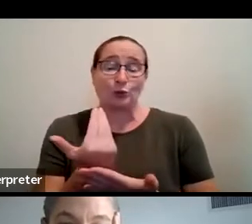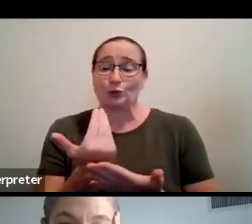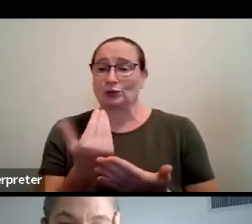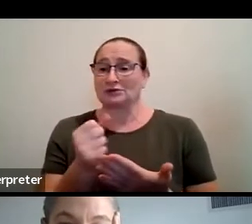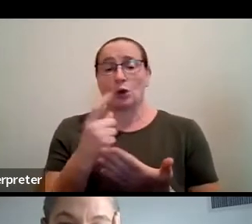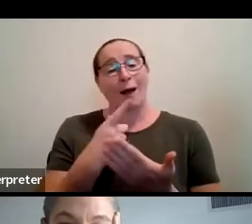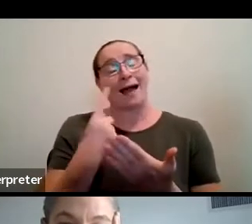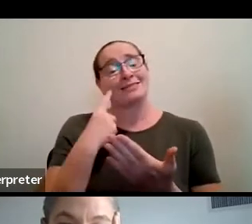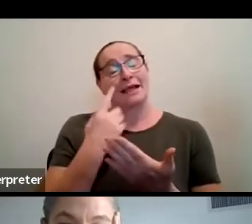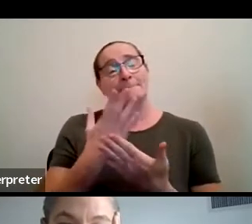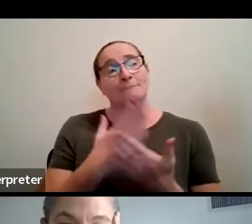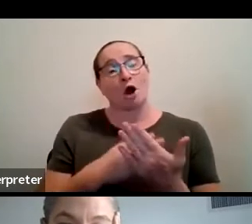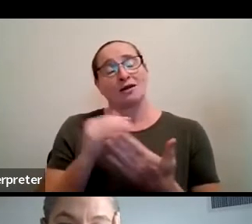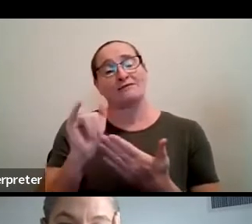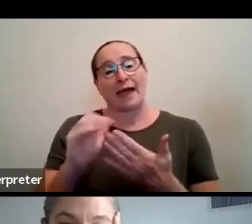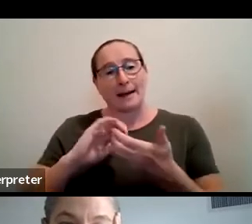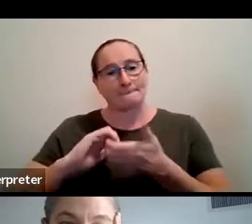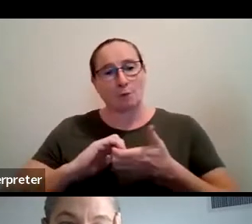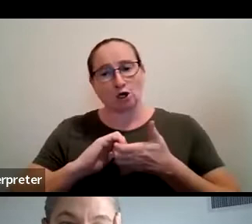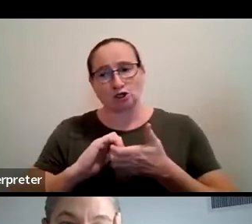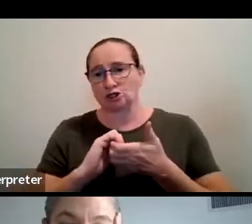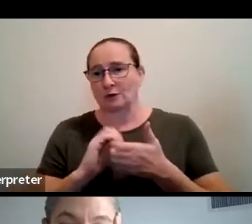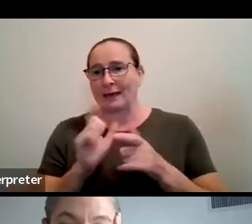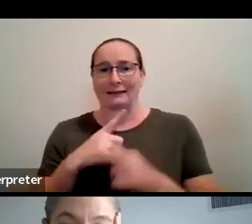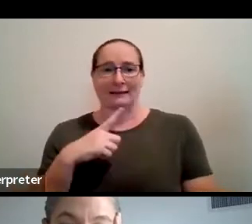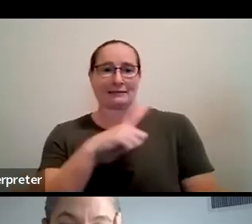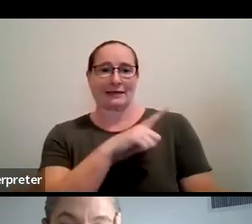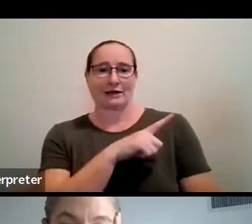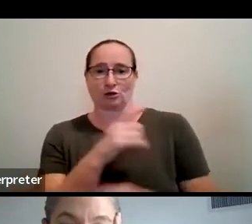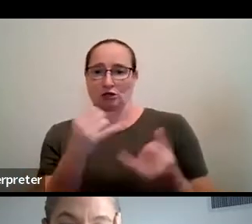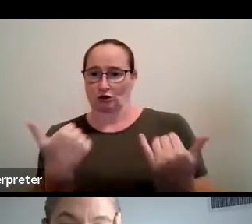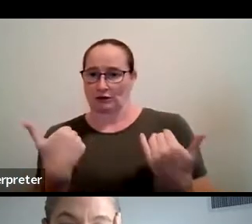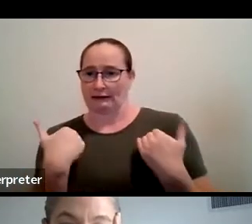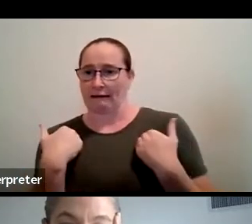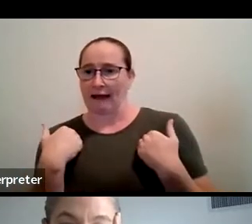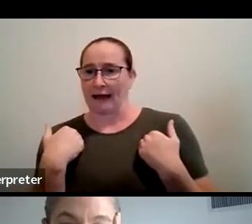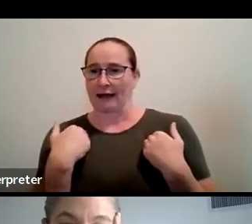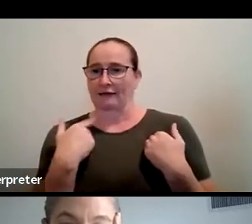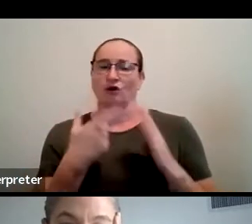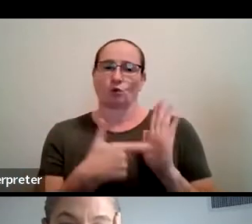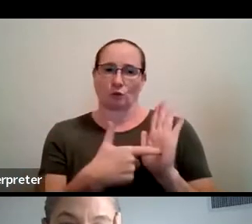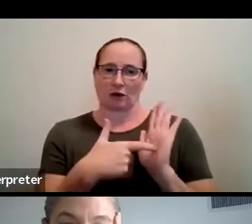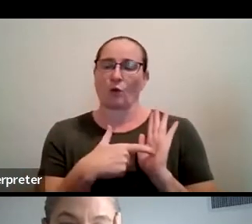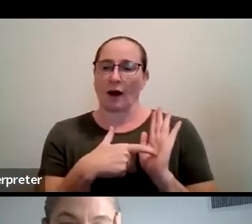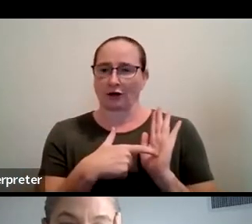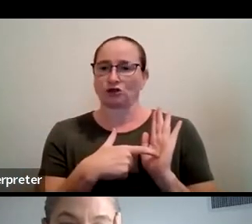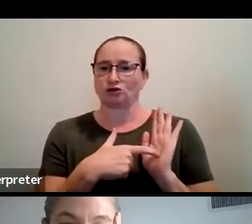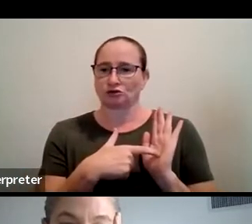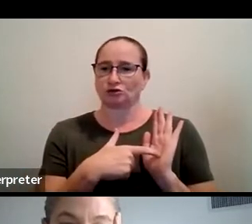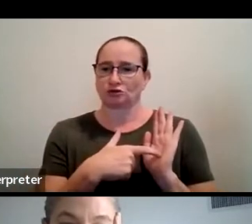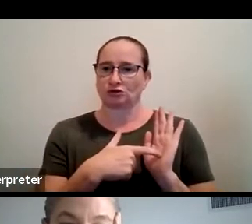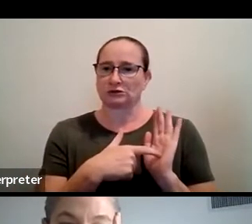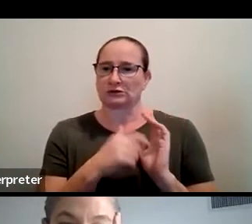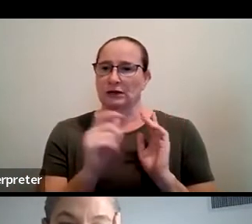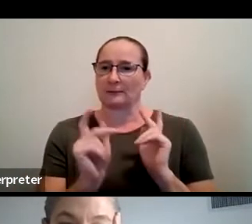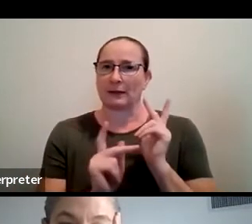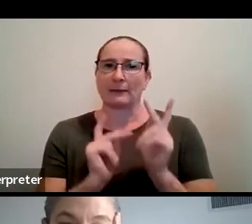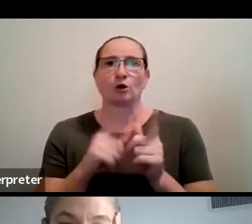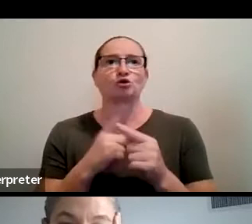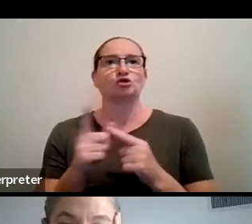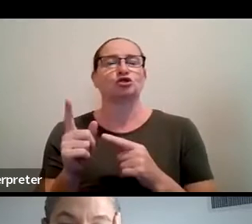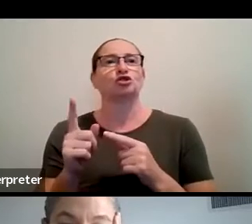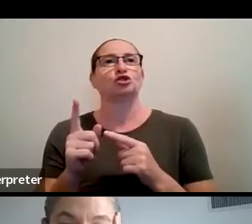think part of that piece of partnership and the legislation we currently have requires folks to come to the table